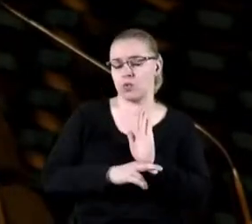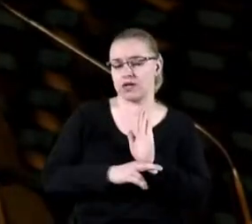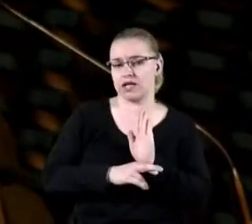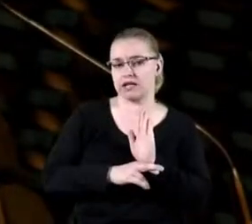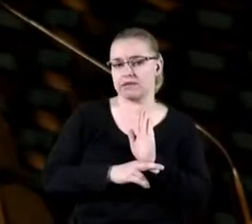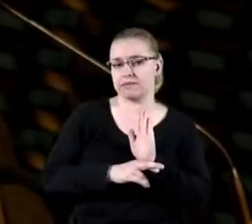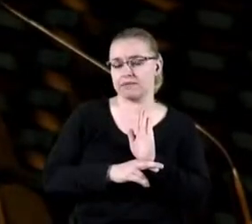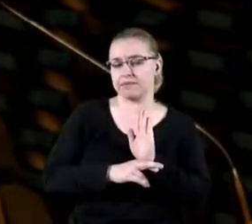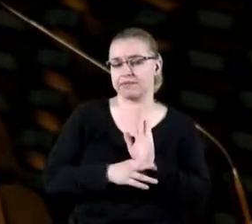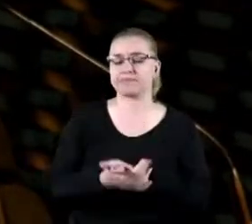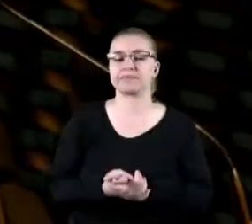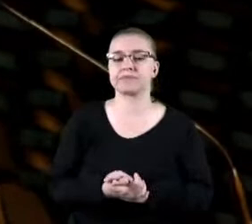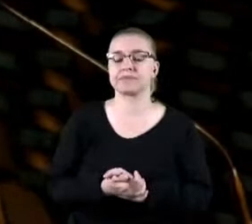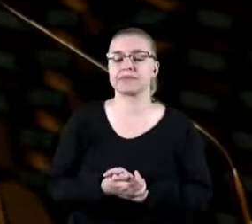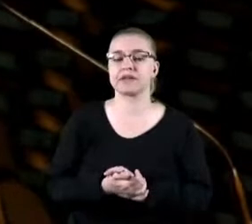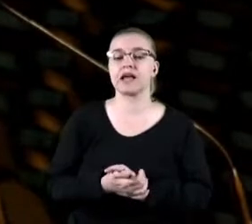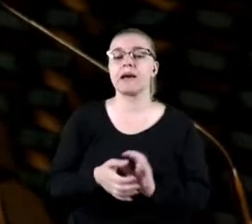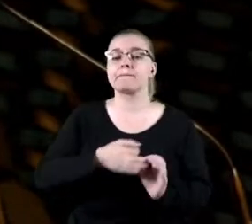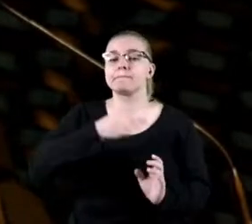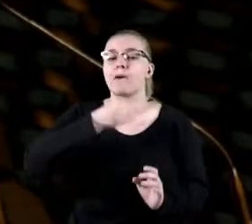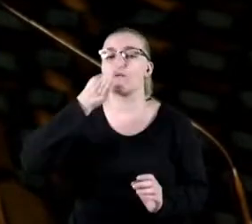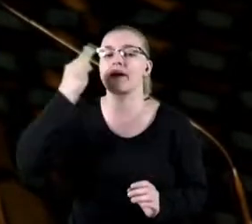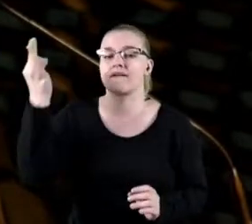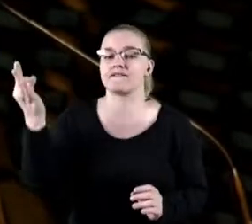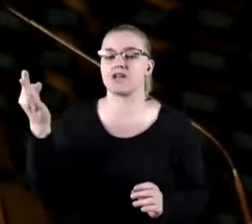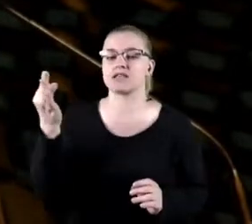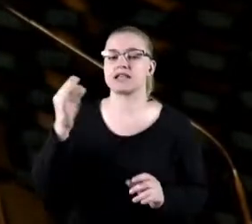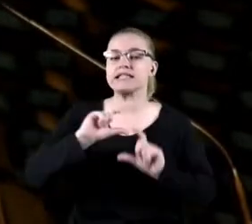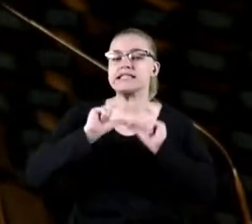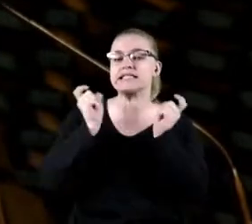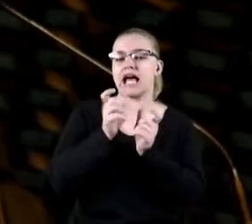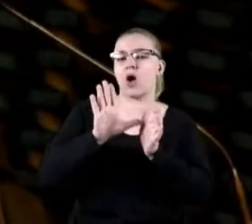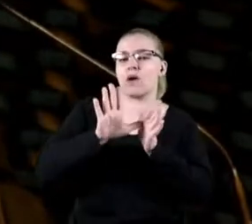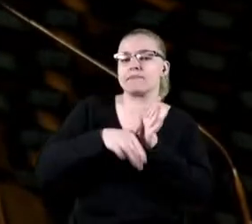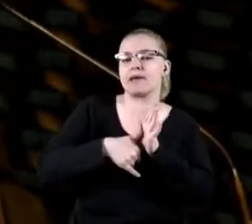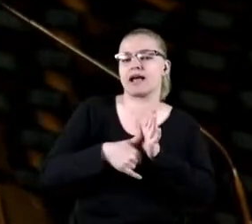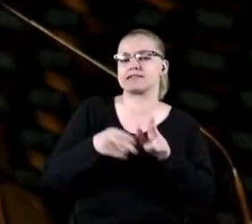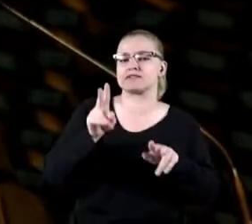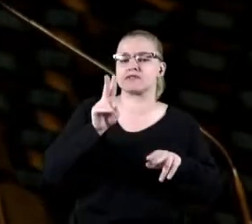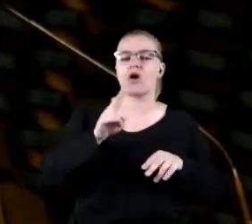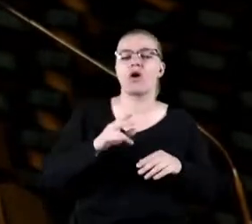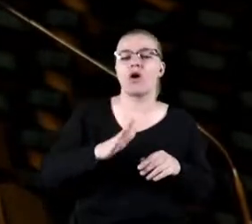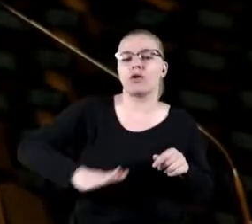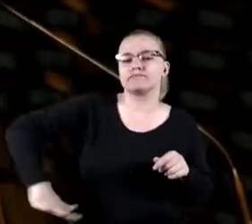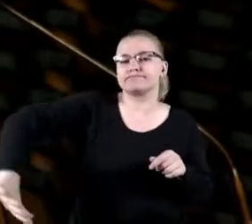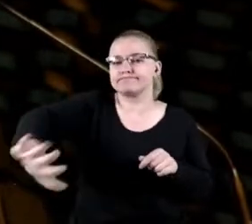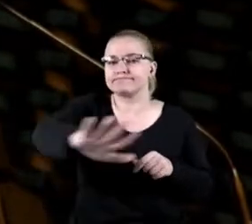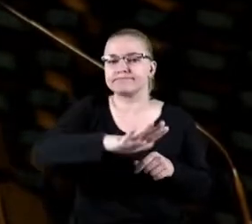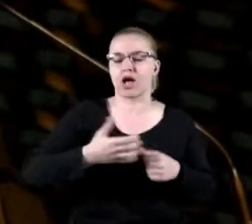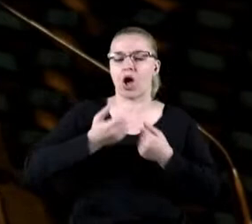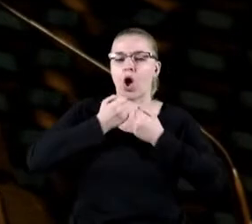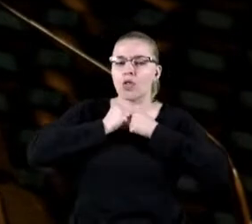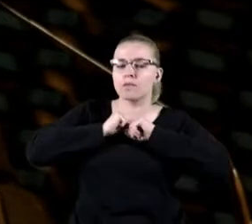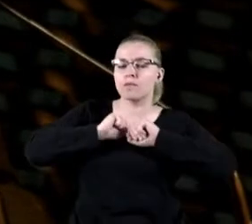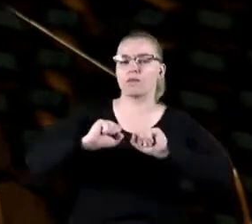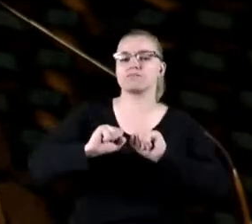with the relevant criteria, improving infrastructure for